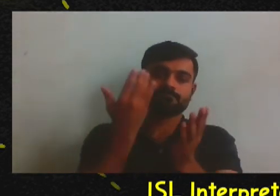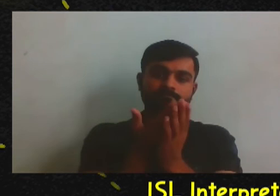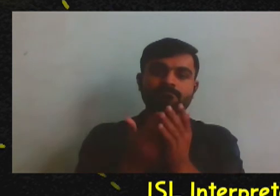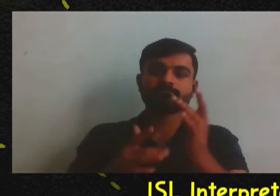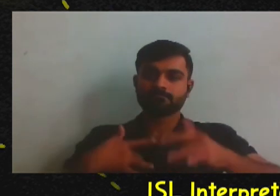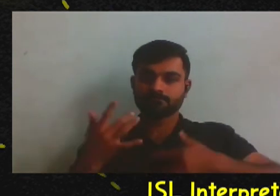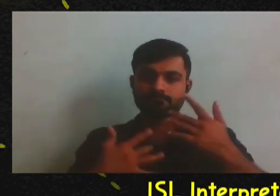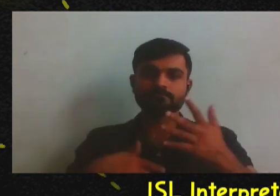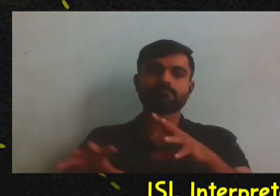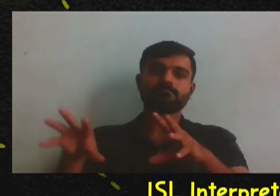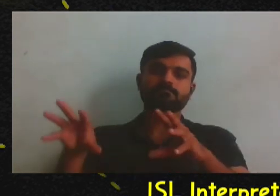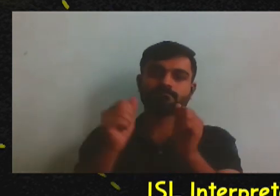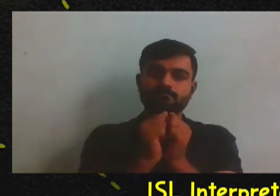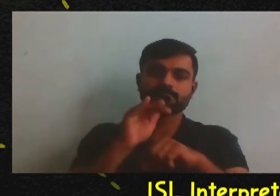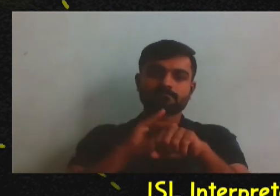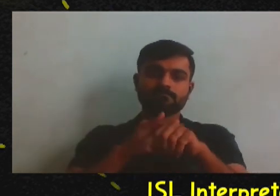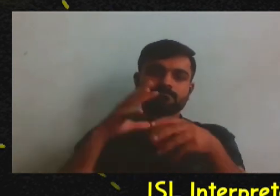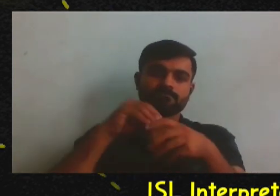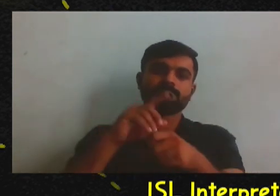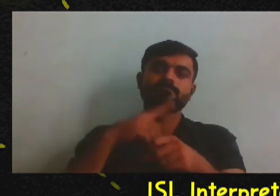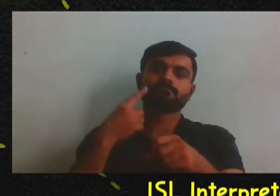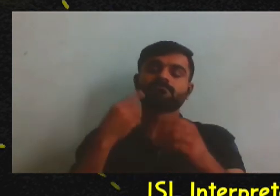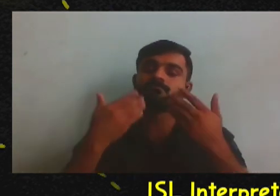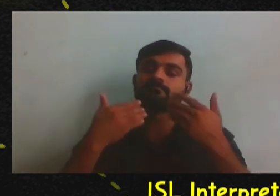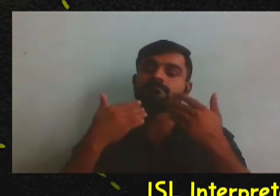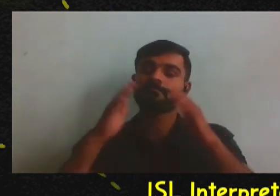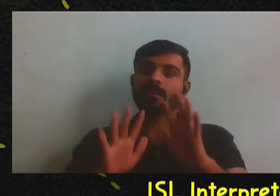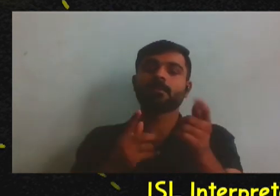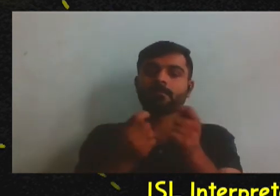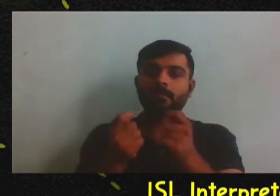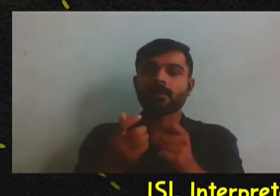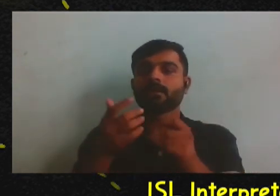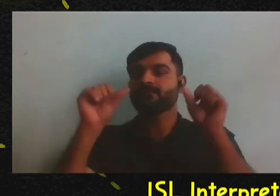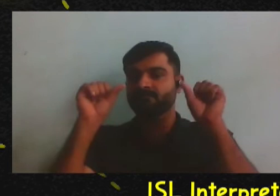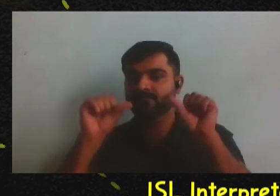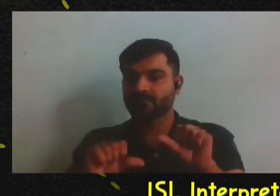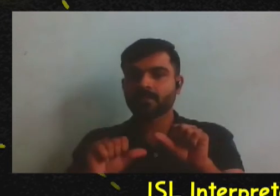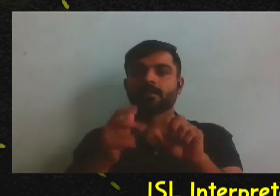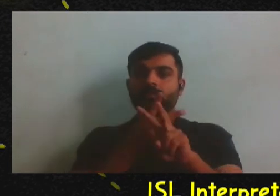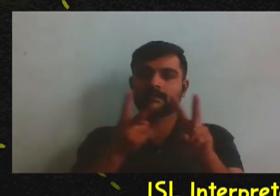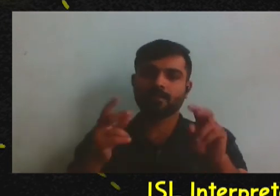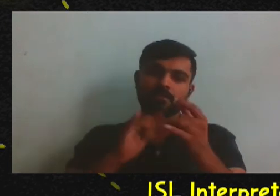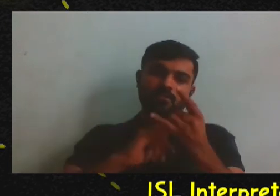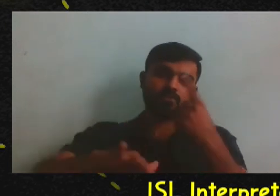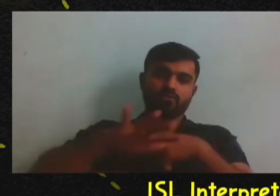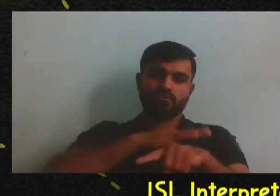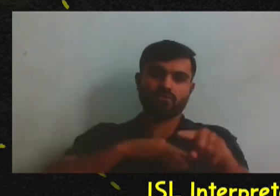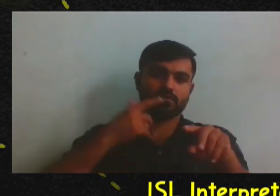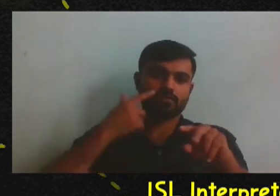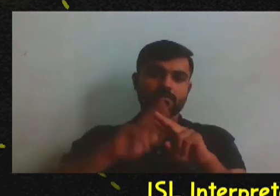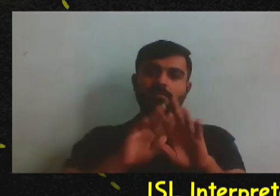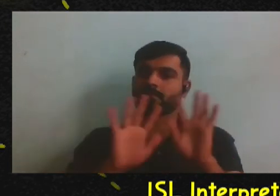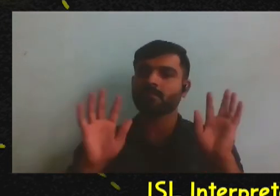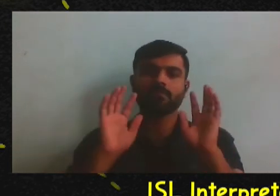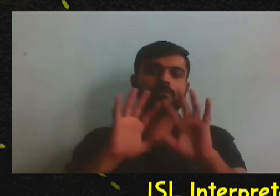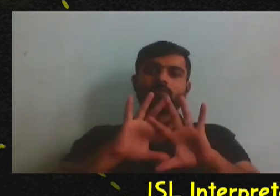emotional labor of those who are having to handle the failures of state and society, if you will. But that's a